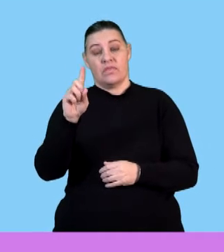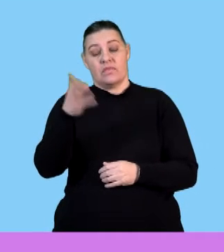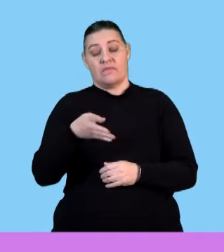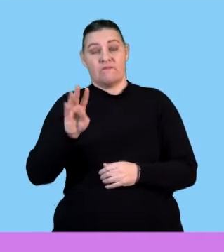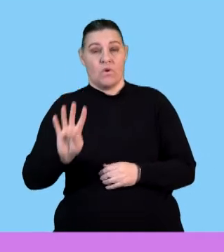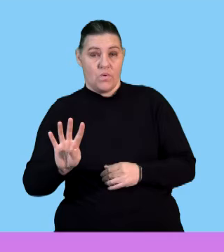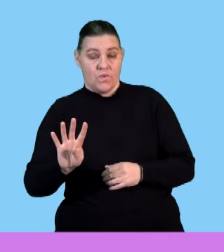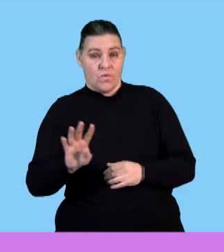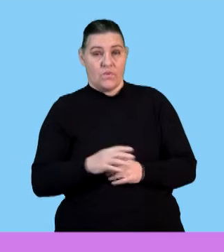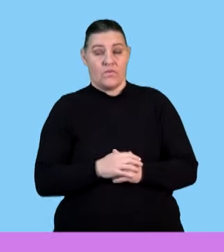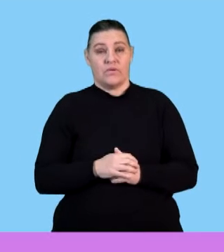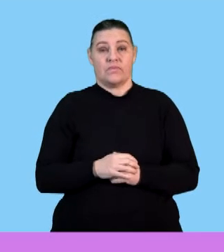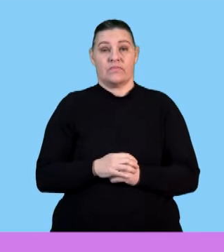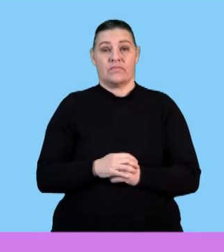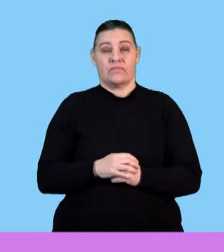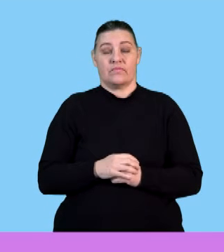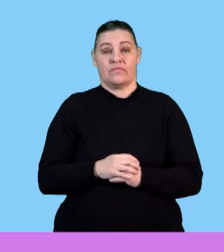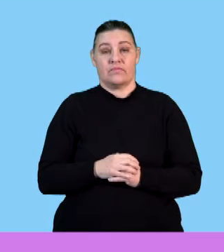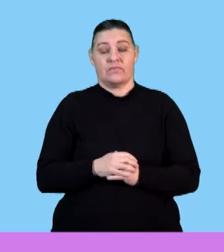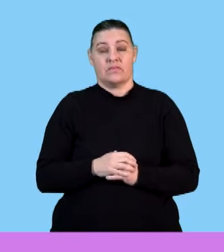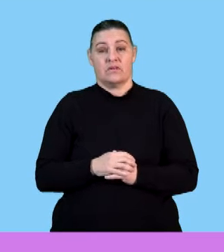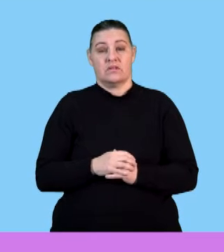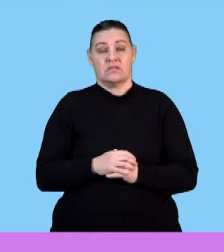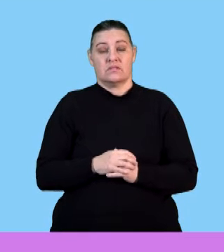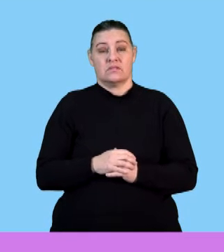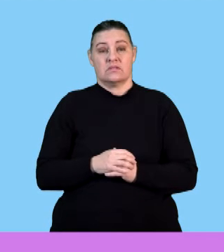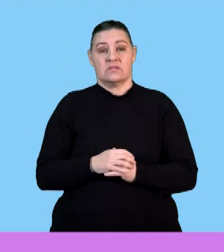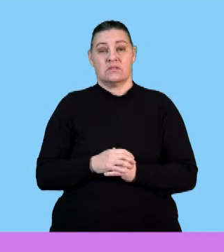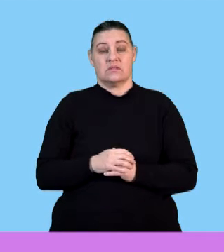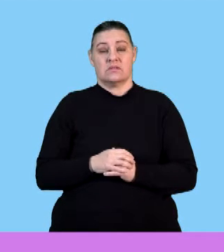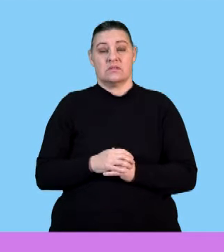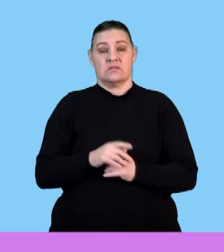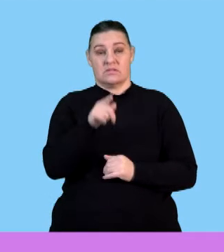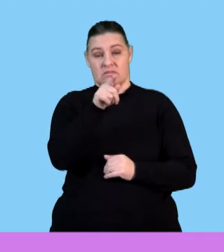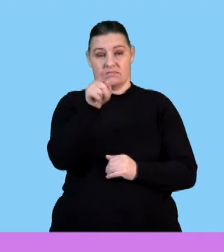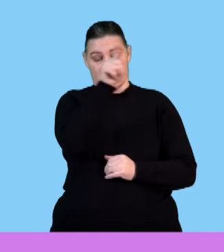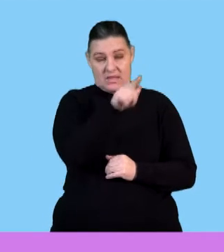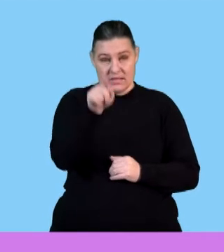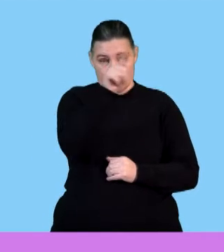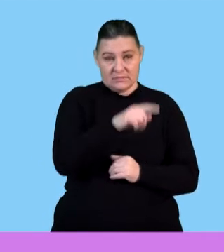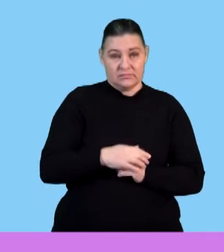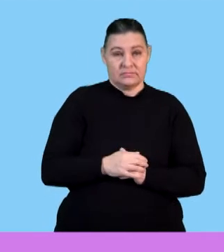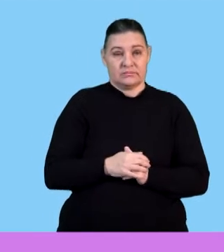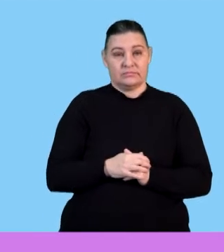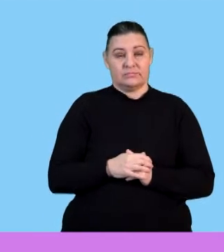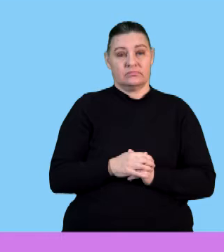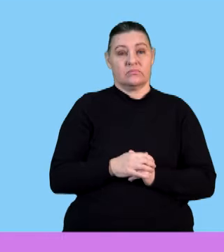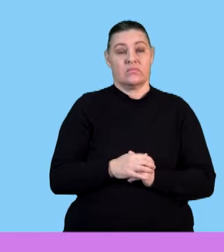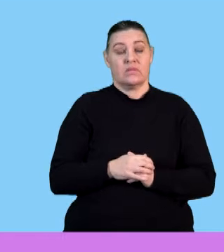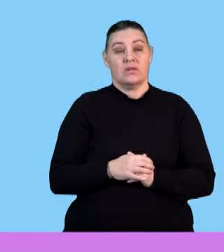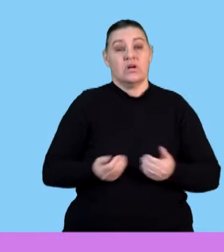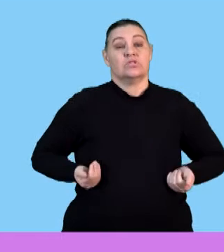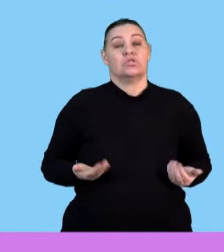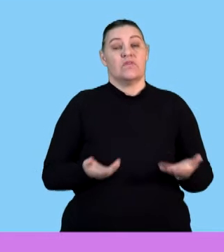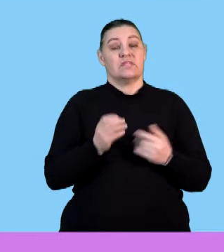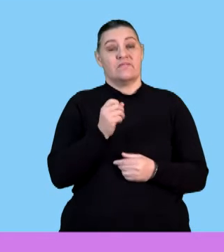4th, all right, the 21st of the 4th, there it is. Okay, the service fee